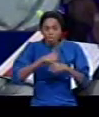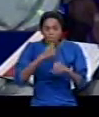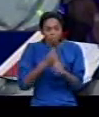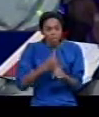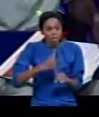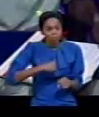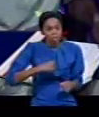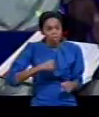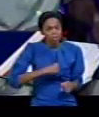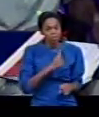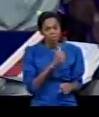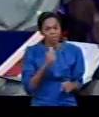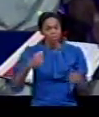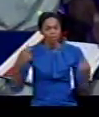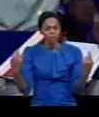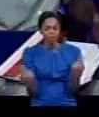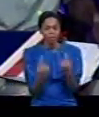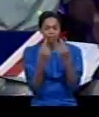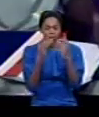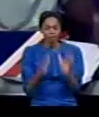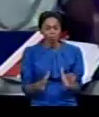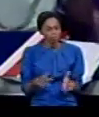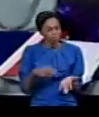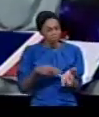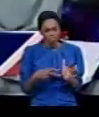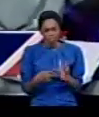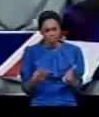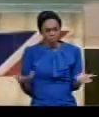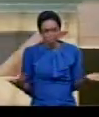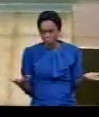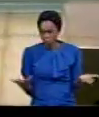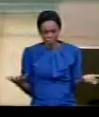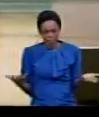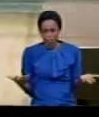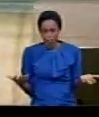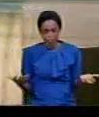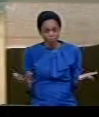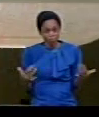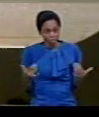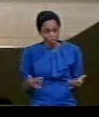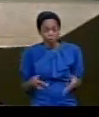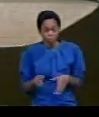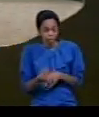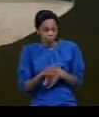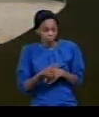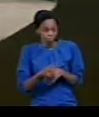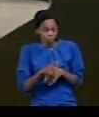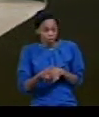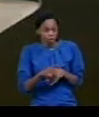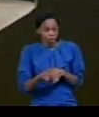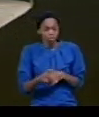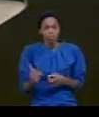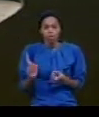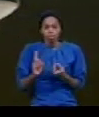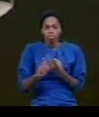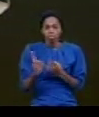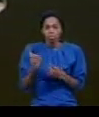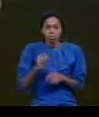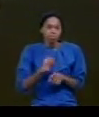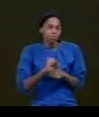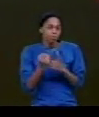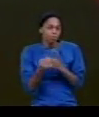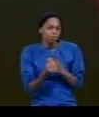a transgressor. What does that mean? In application to, you know, the situation